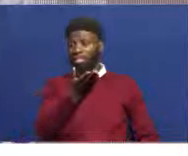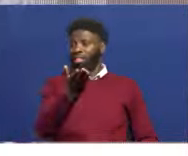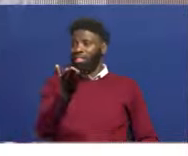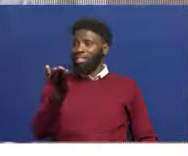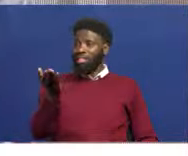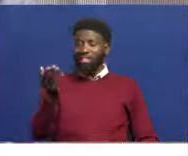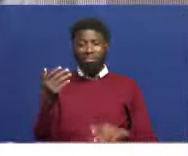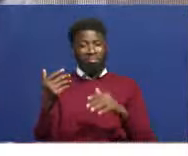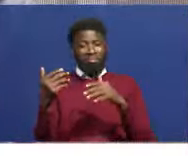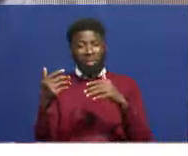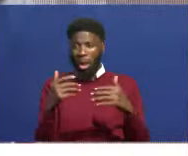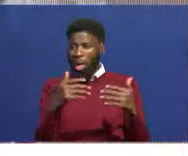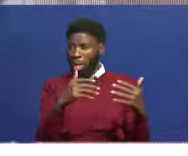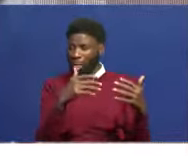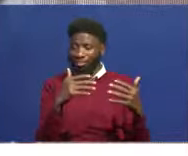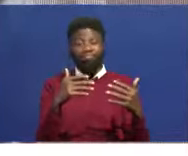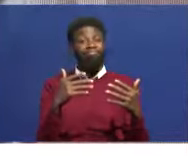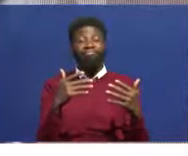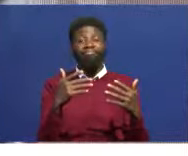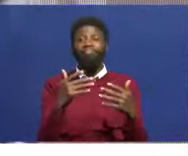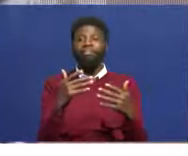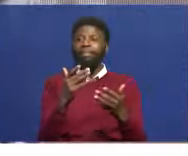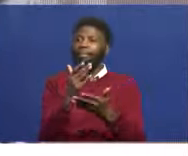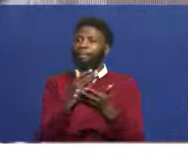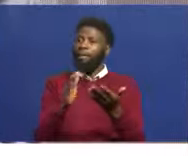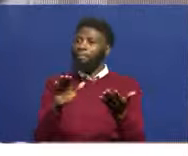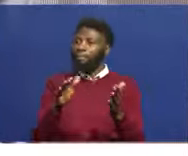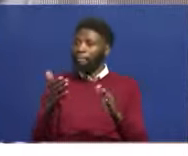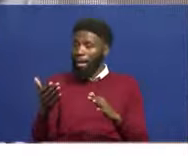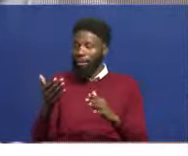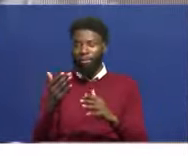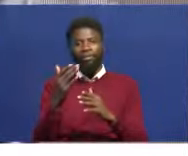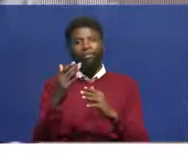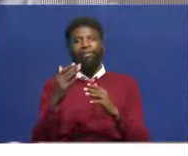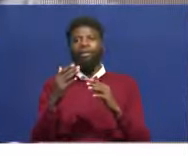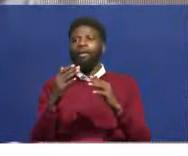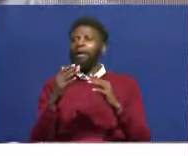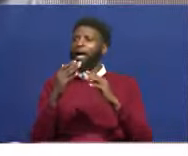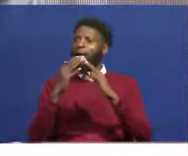displaced and killed themselves. Since 2013,